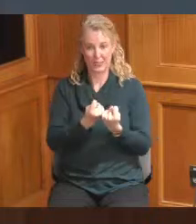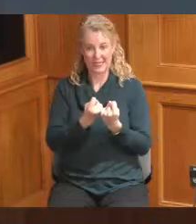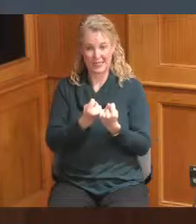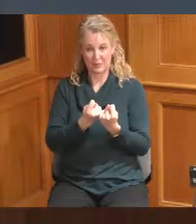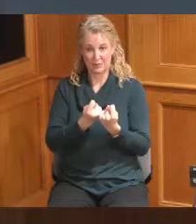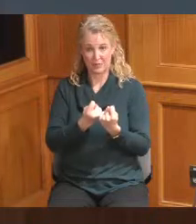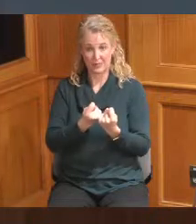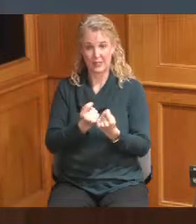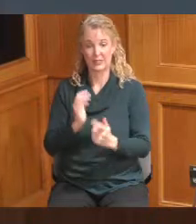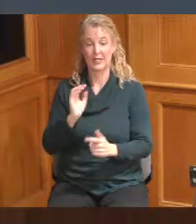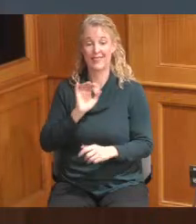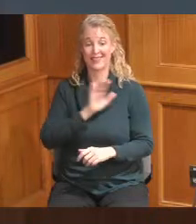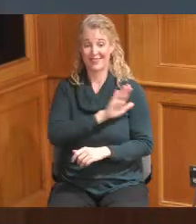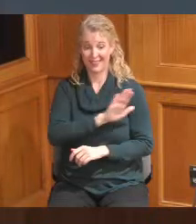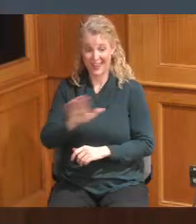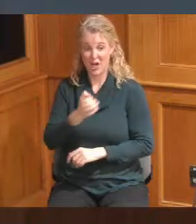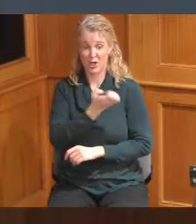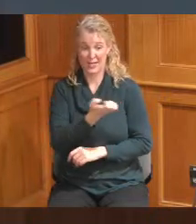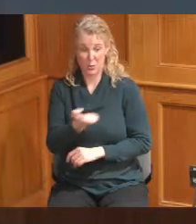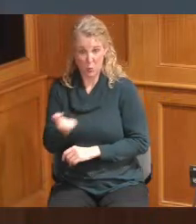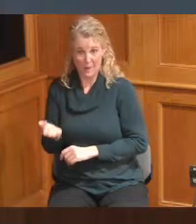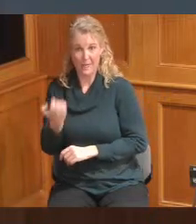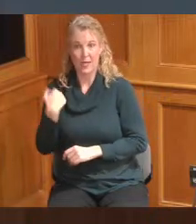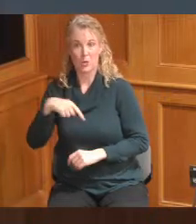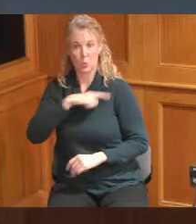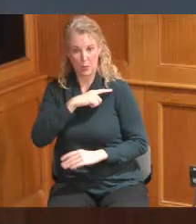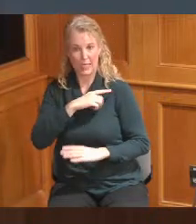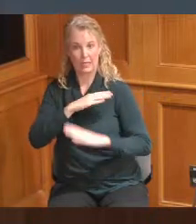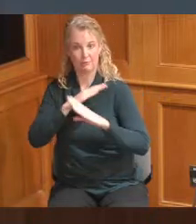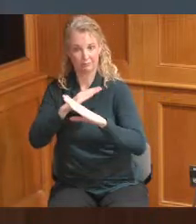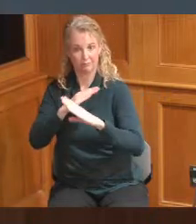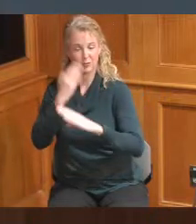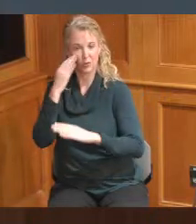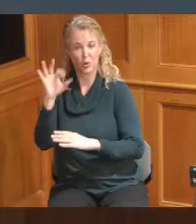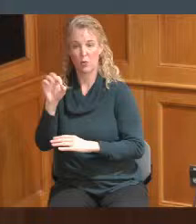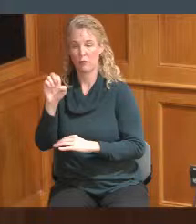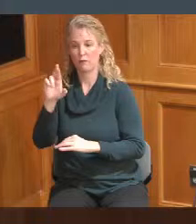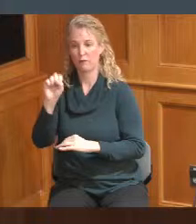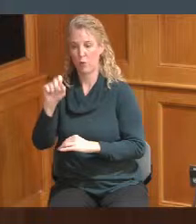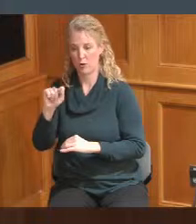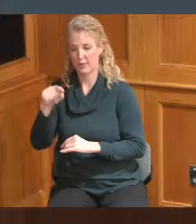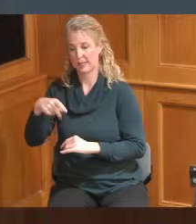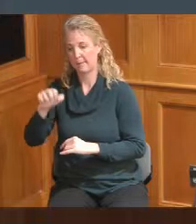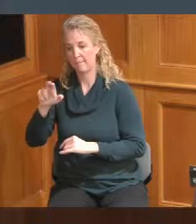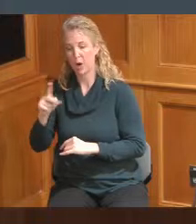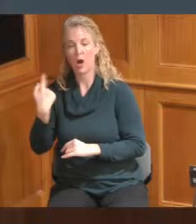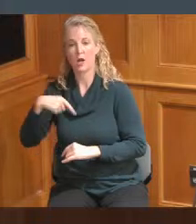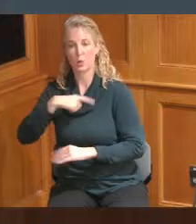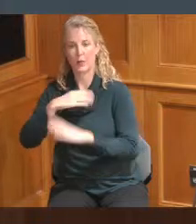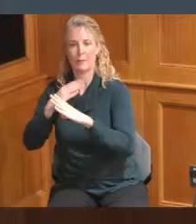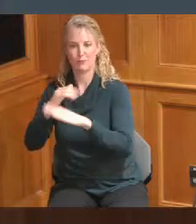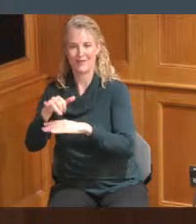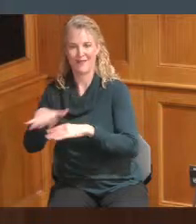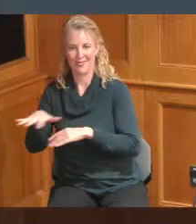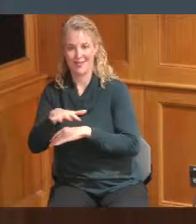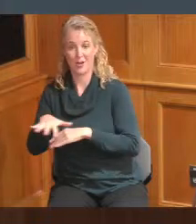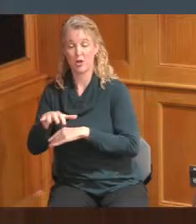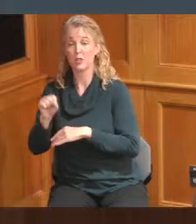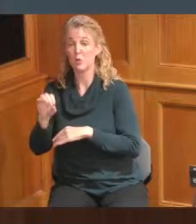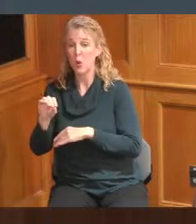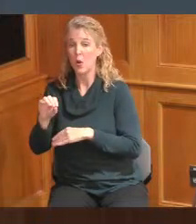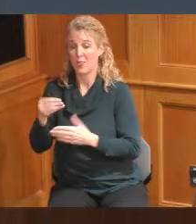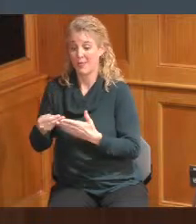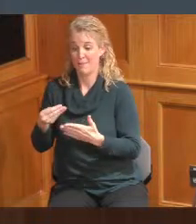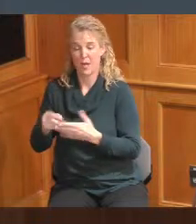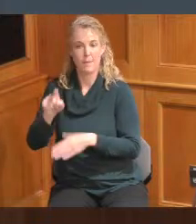to us, as you know, with our warehouse in Forest Park. And so they're critical that these grants